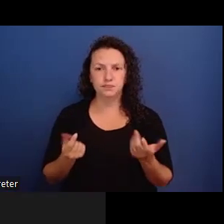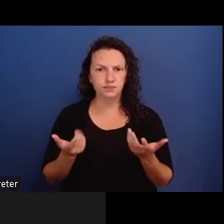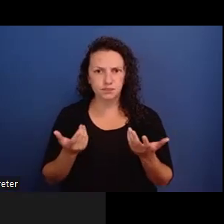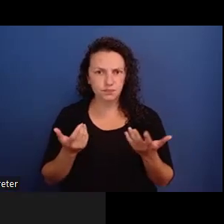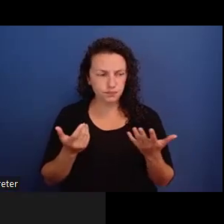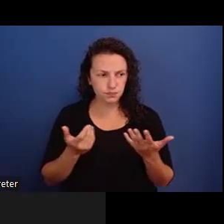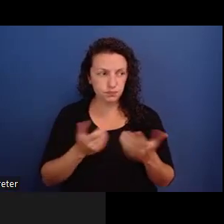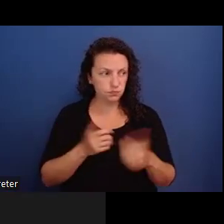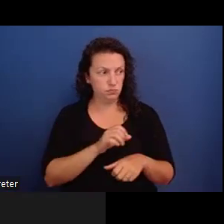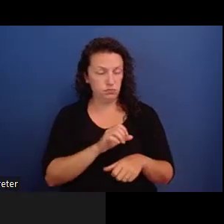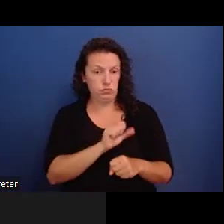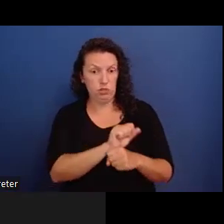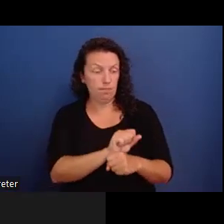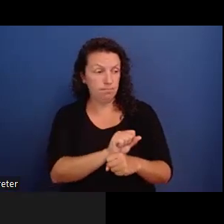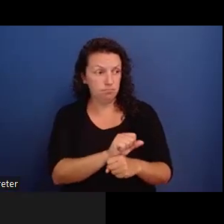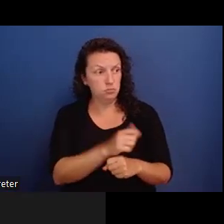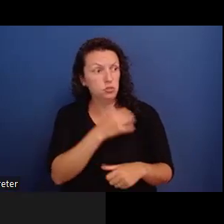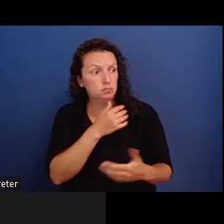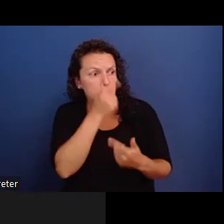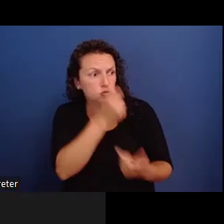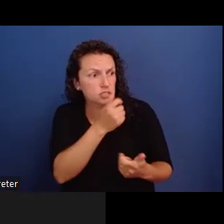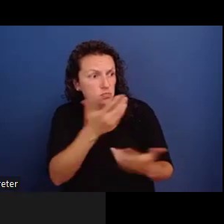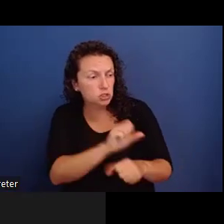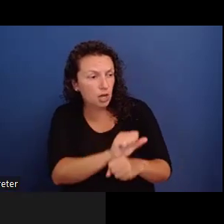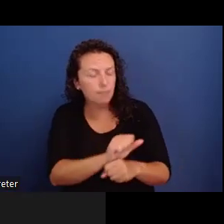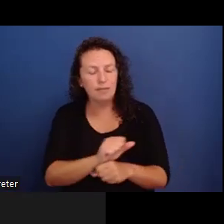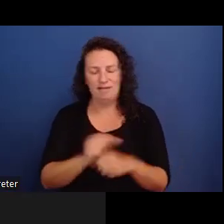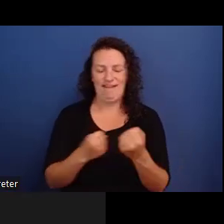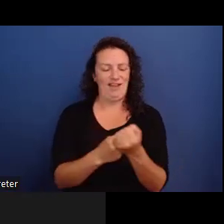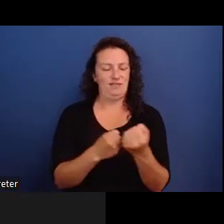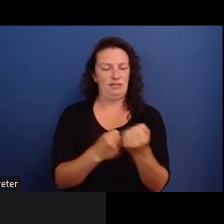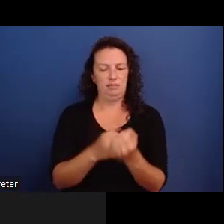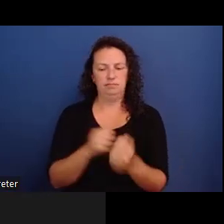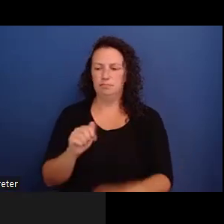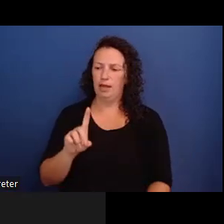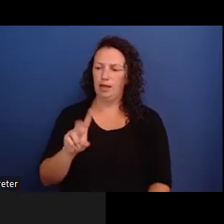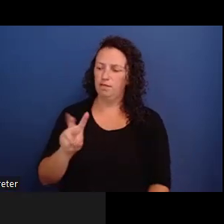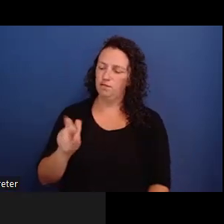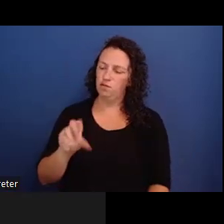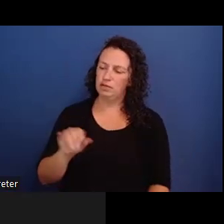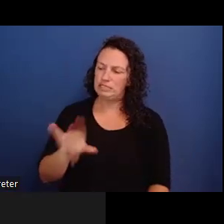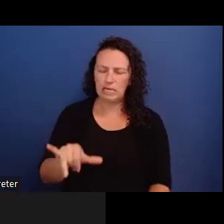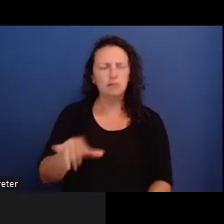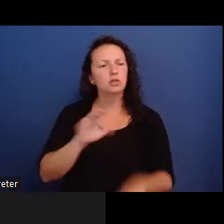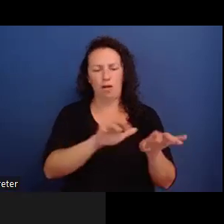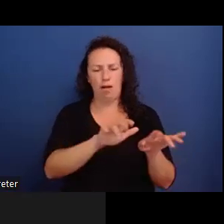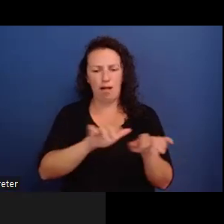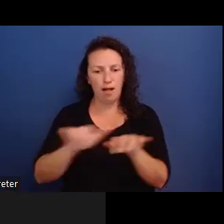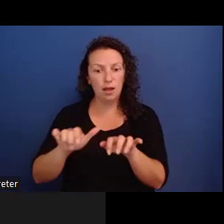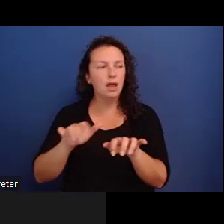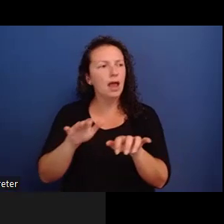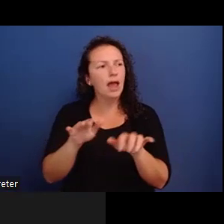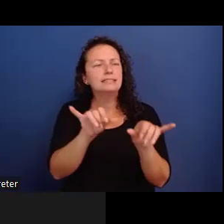what the job is, advocacy work, and then it's going to spit up a lot of similar titles. And then we